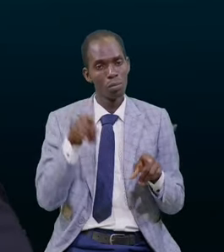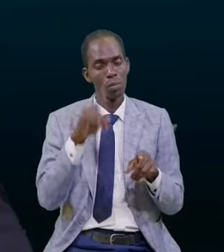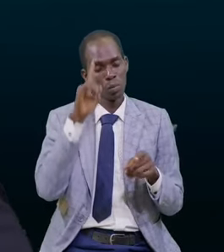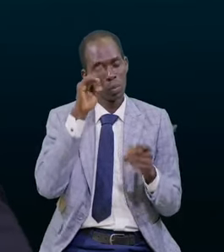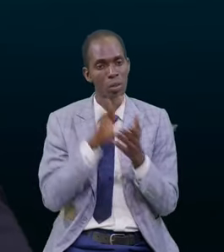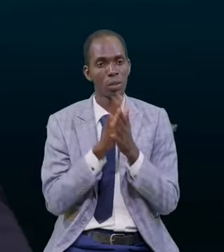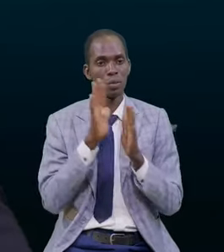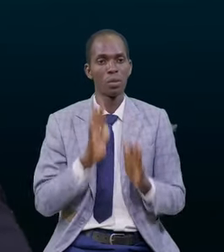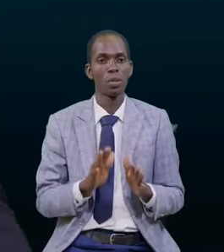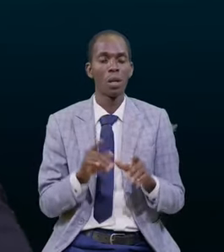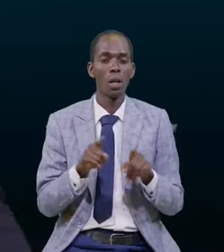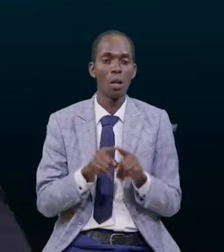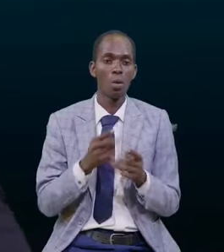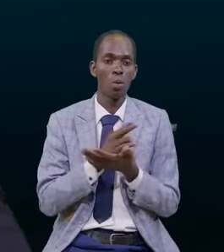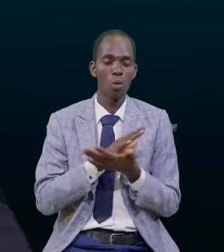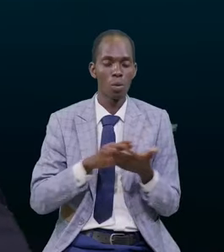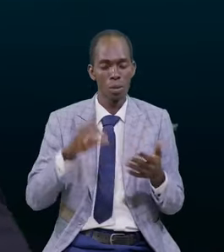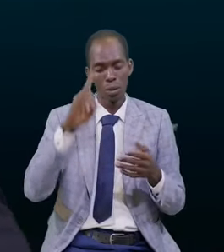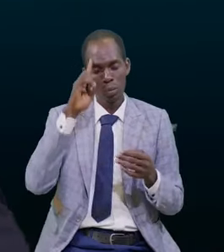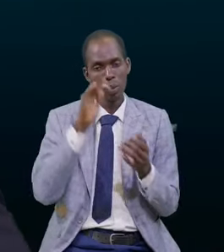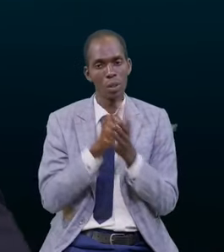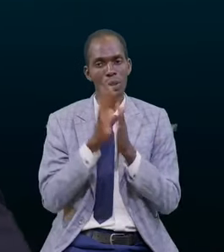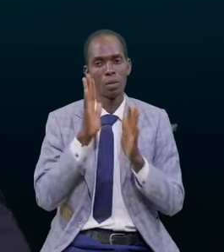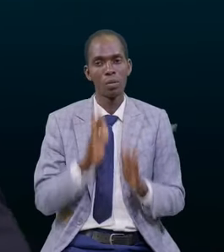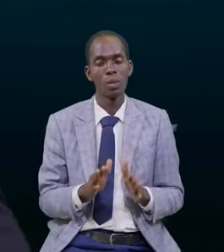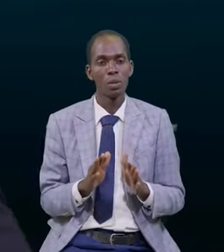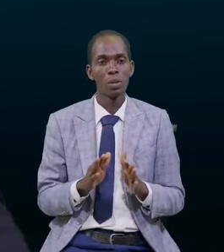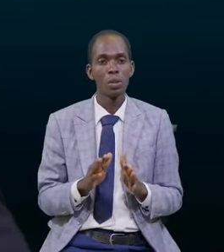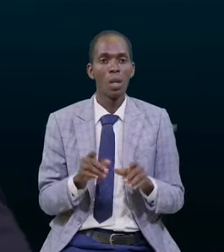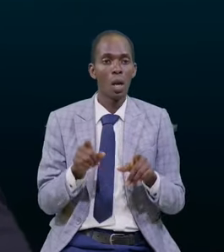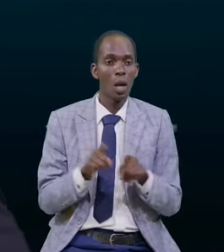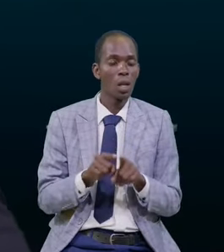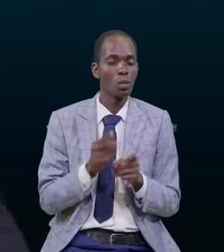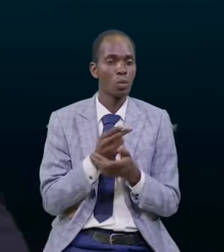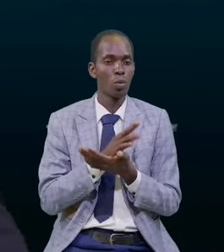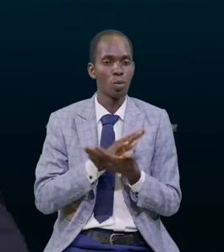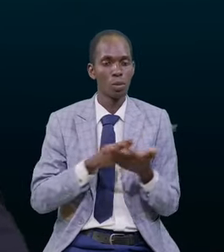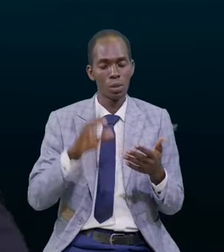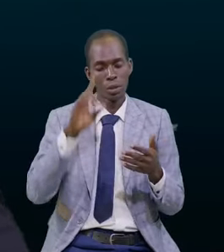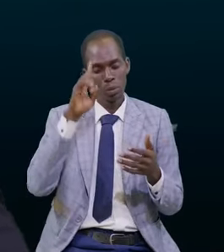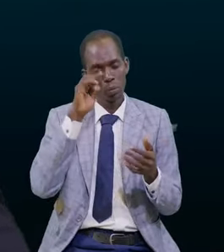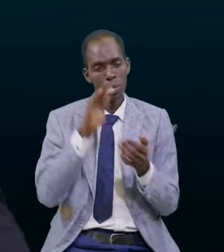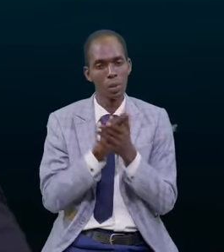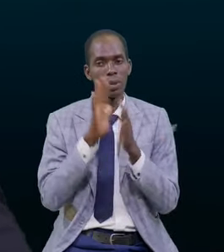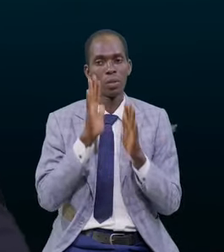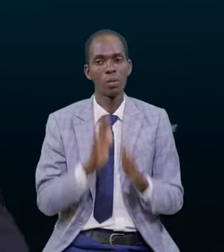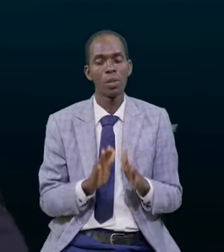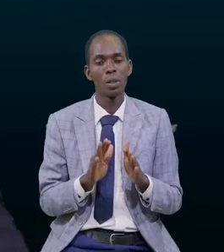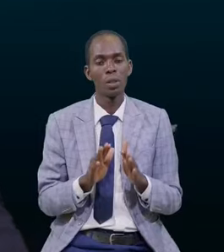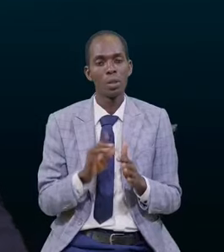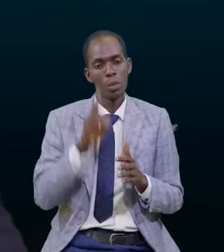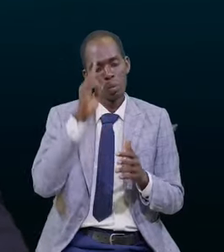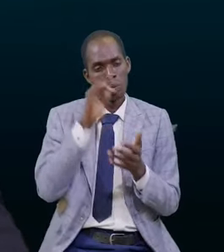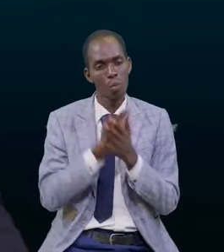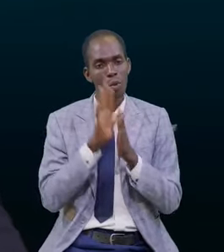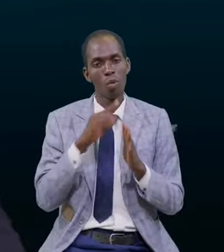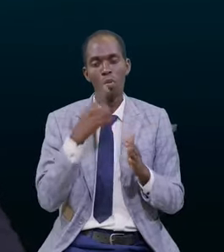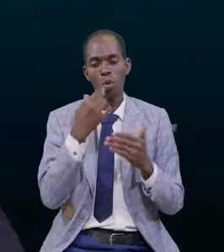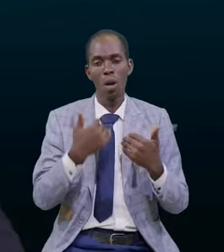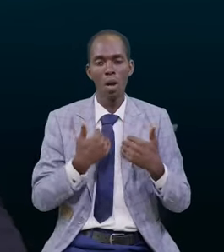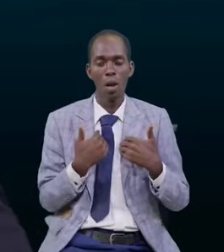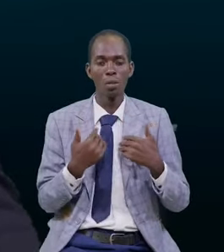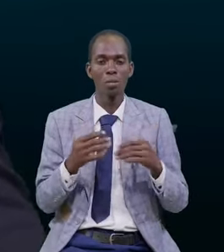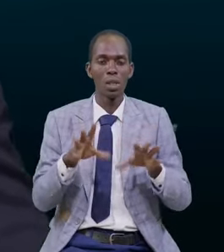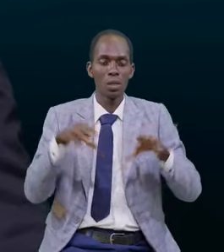Brethren what a label holy Brethren Brethren who have embraced Holiness by reason of the fact that their